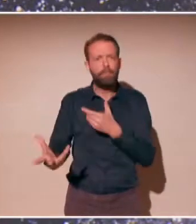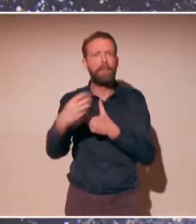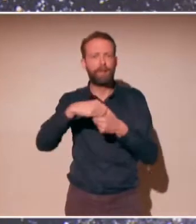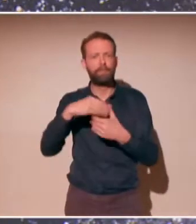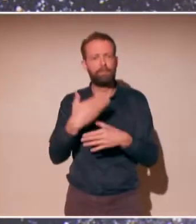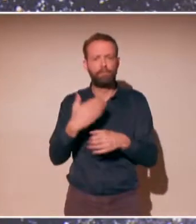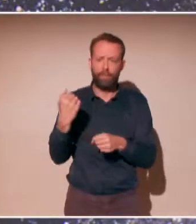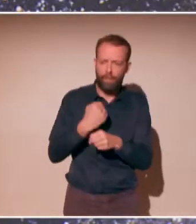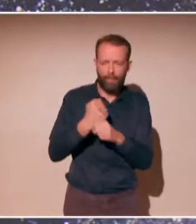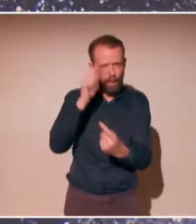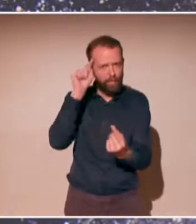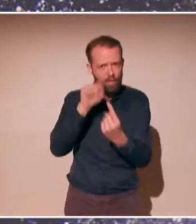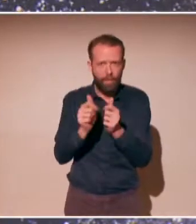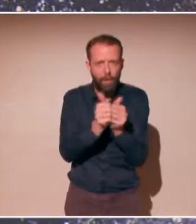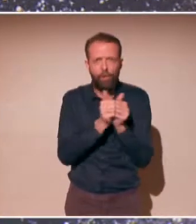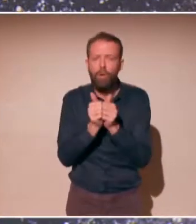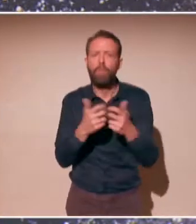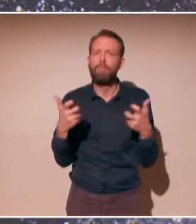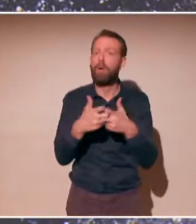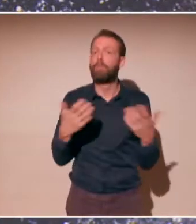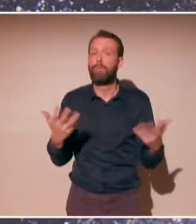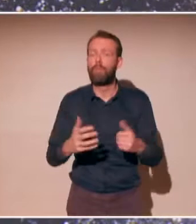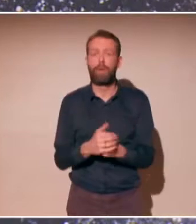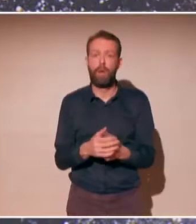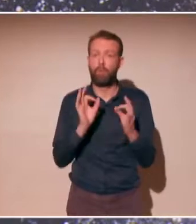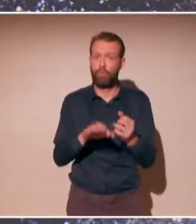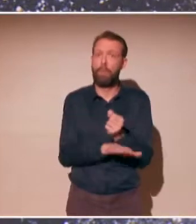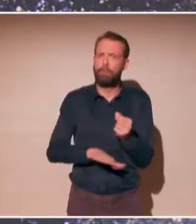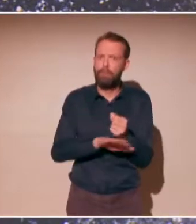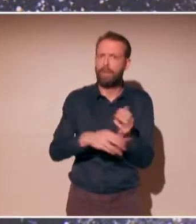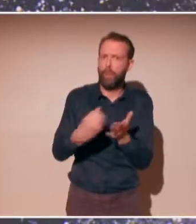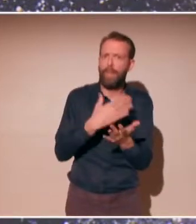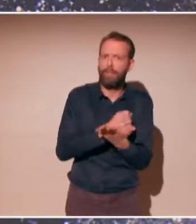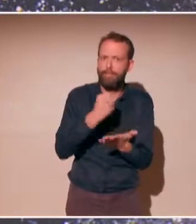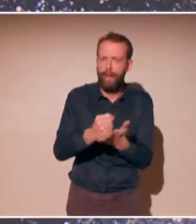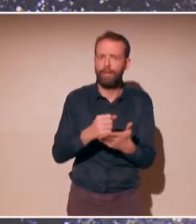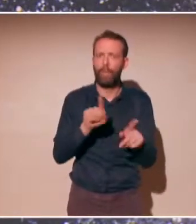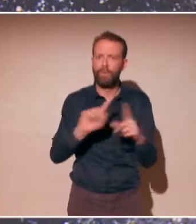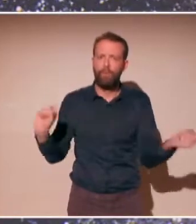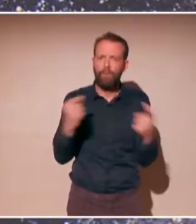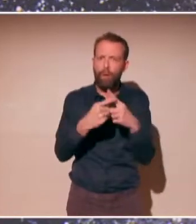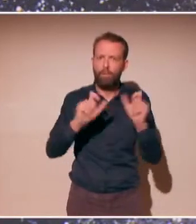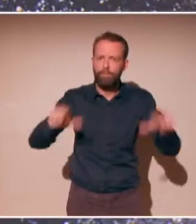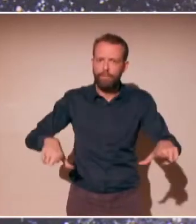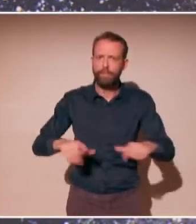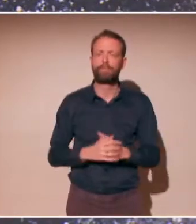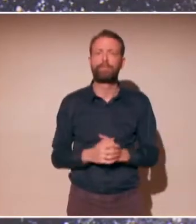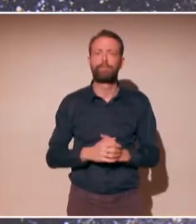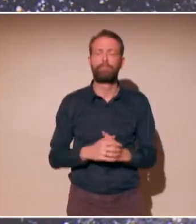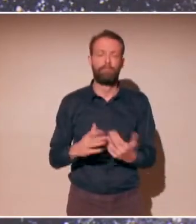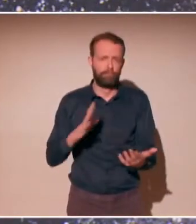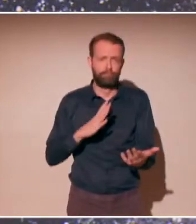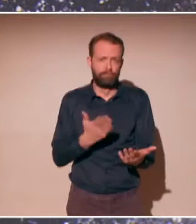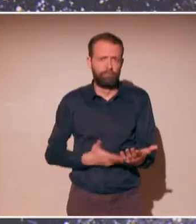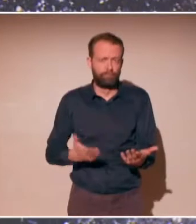and hopefully we will have stakeholders to be working with on these topics that are at the heart of our test